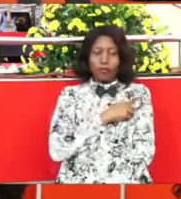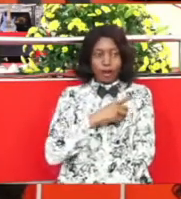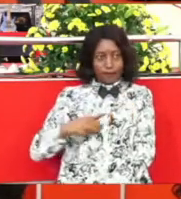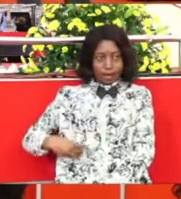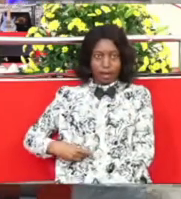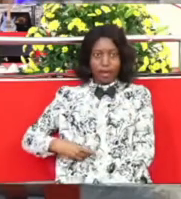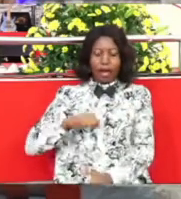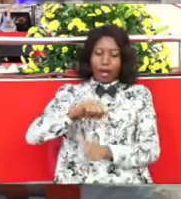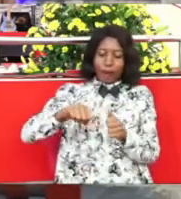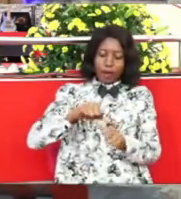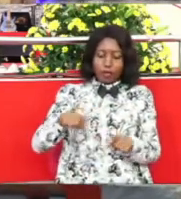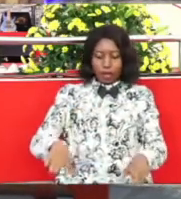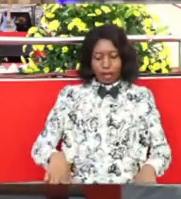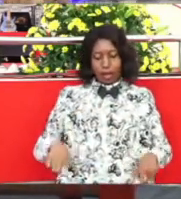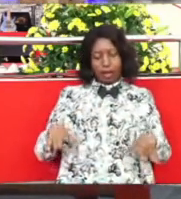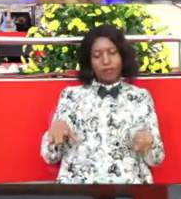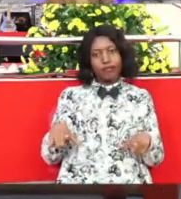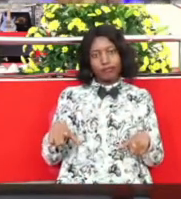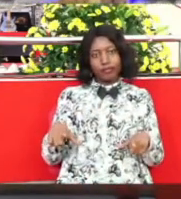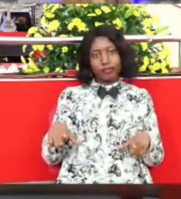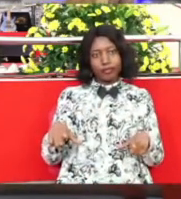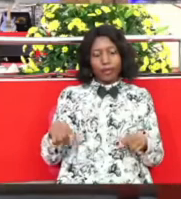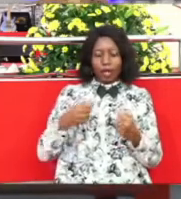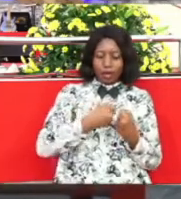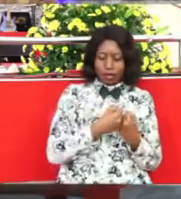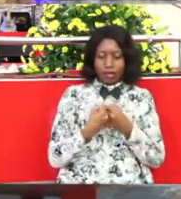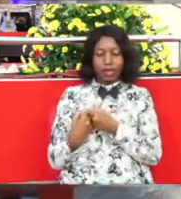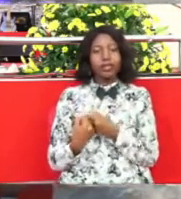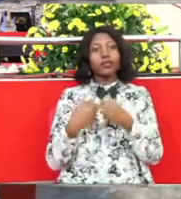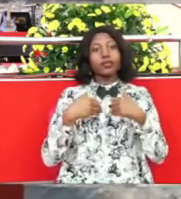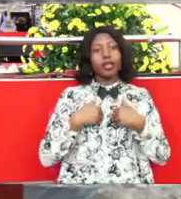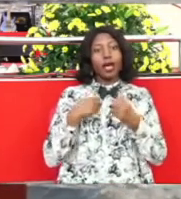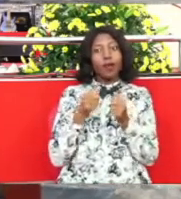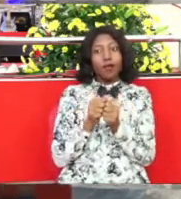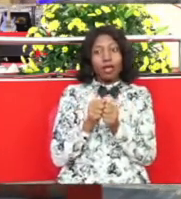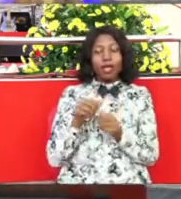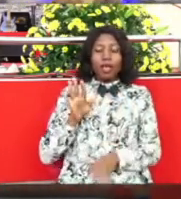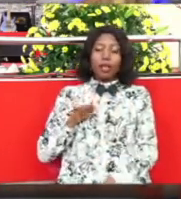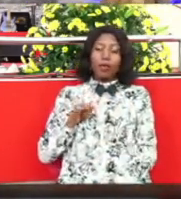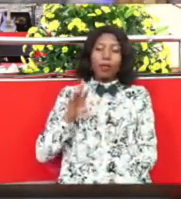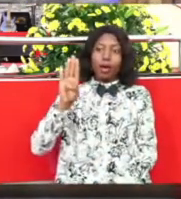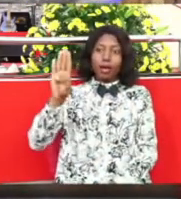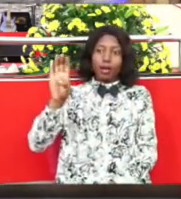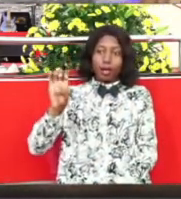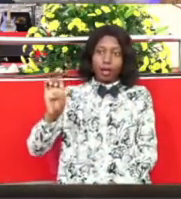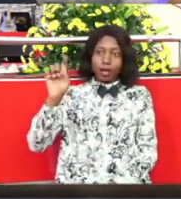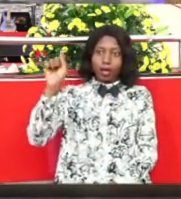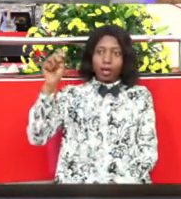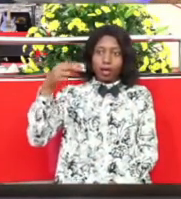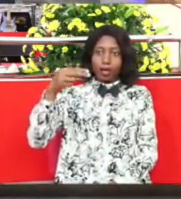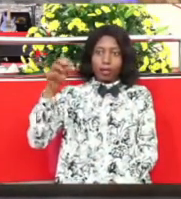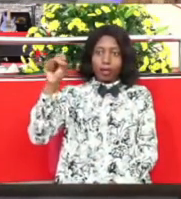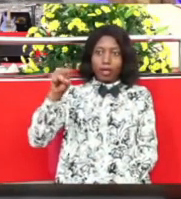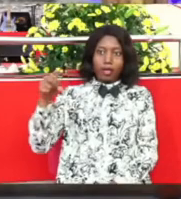his lifestyle. Katika maisha yake. On the challenge he had with Bathsheba. Zile changamoto alizokuwa nazo na yule Bathsheba. On the war